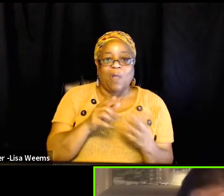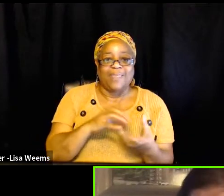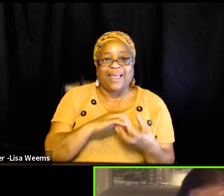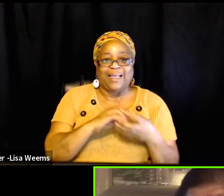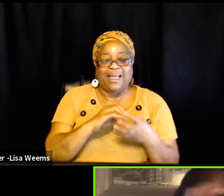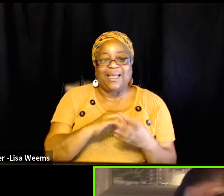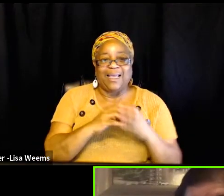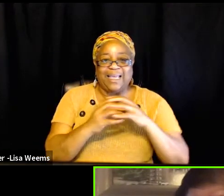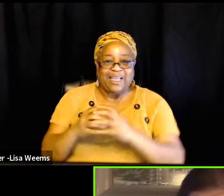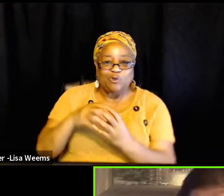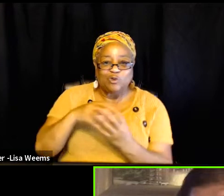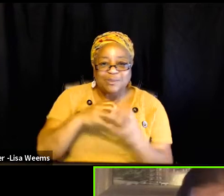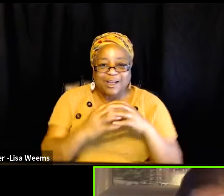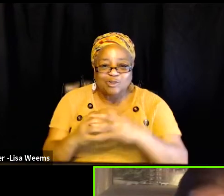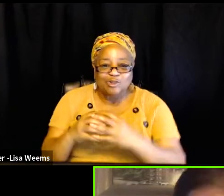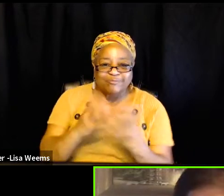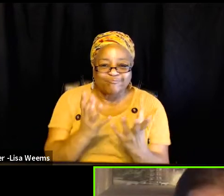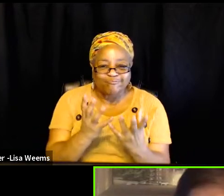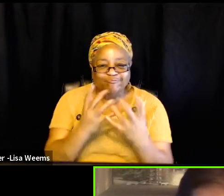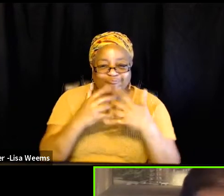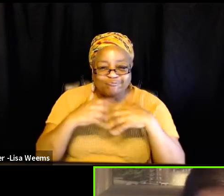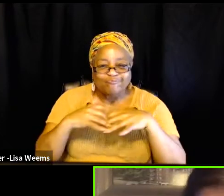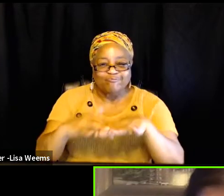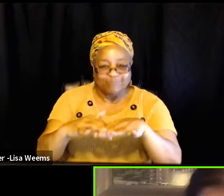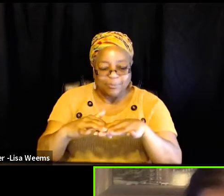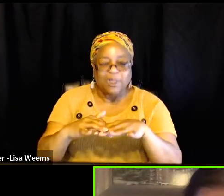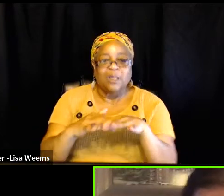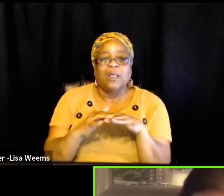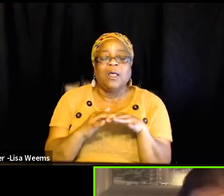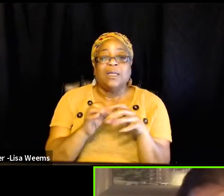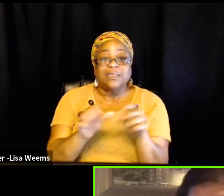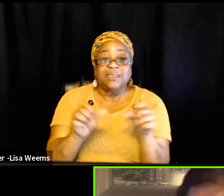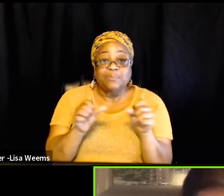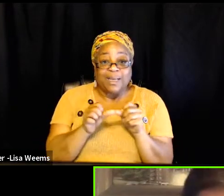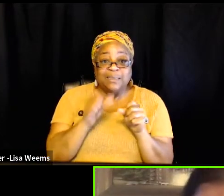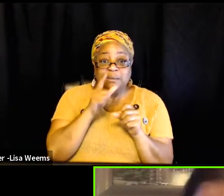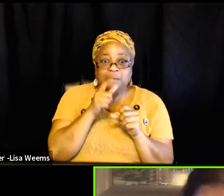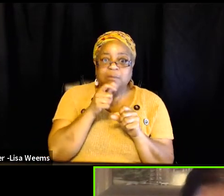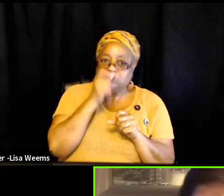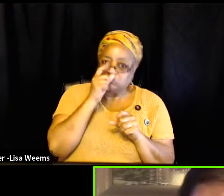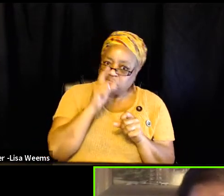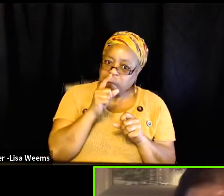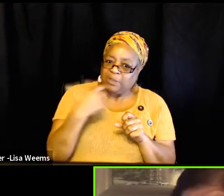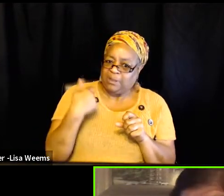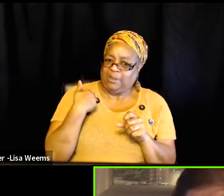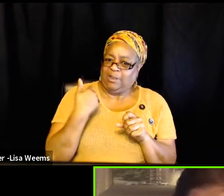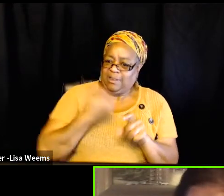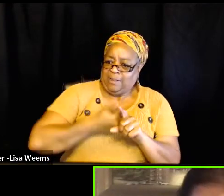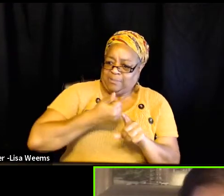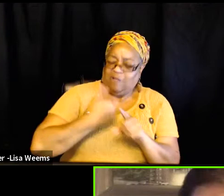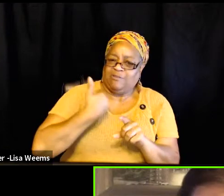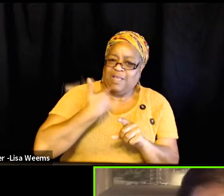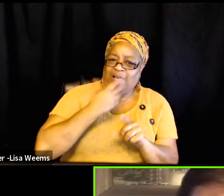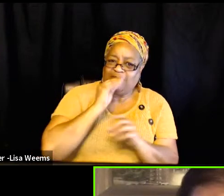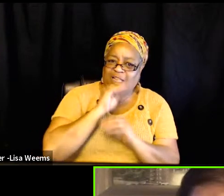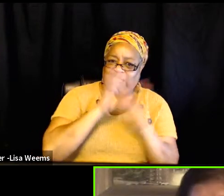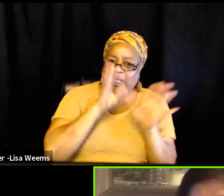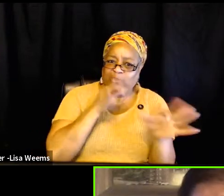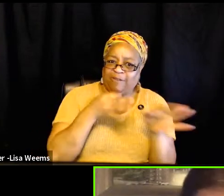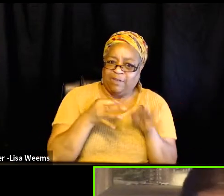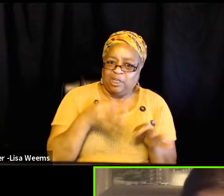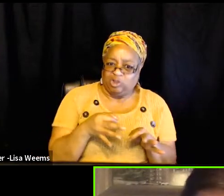of kind of spaces that were understood and had very clear definitions to our public and even to